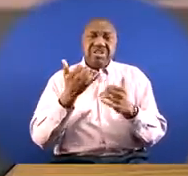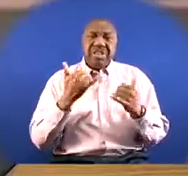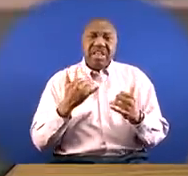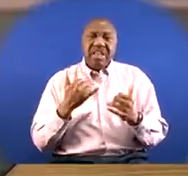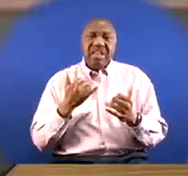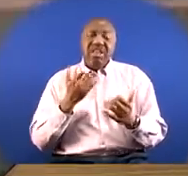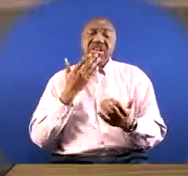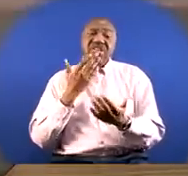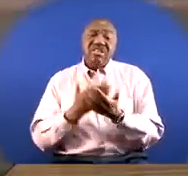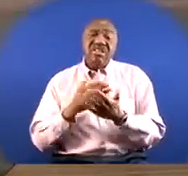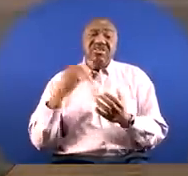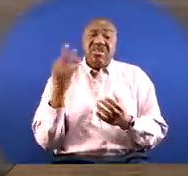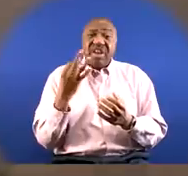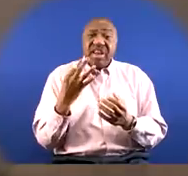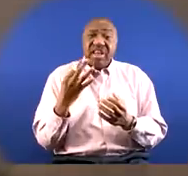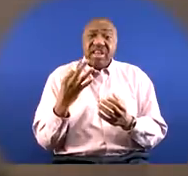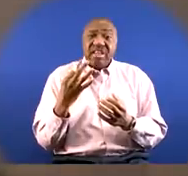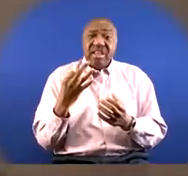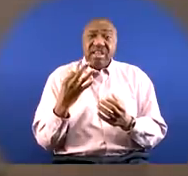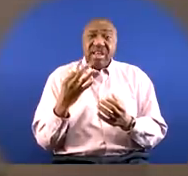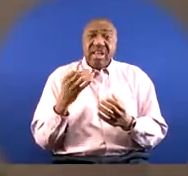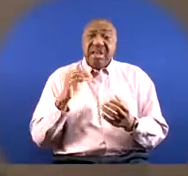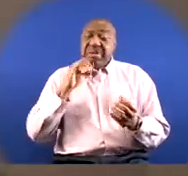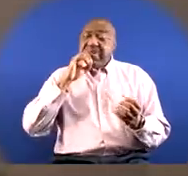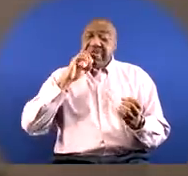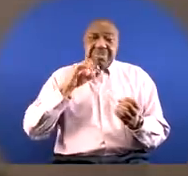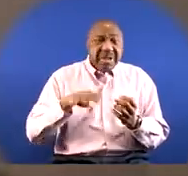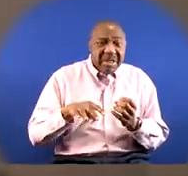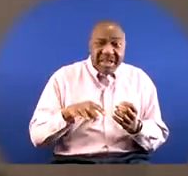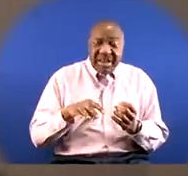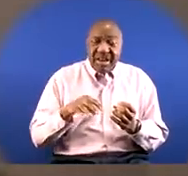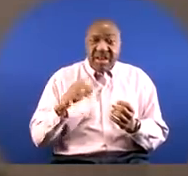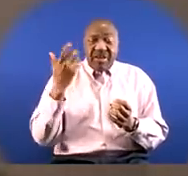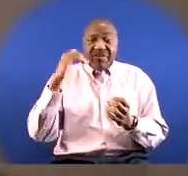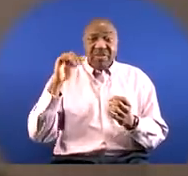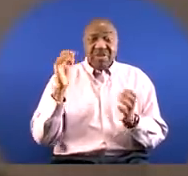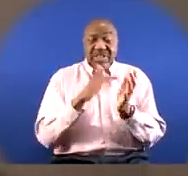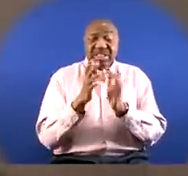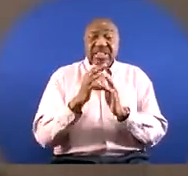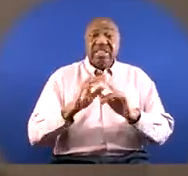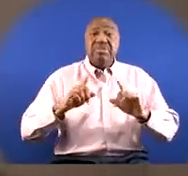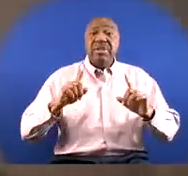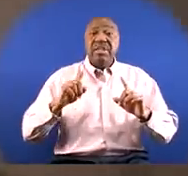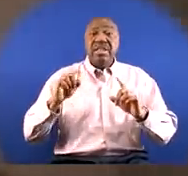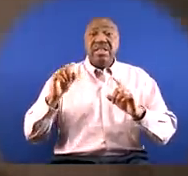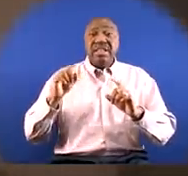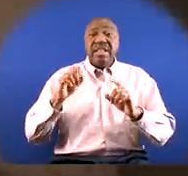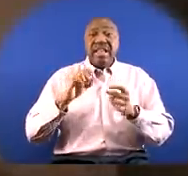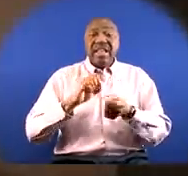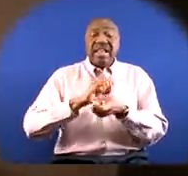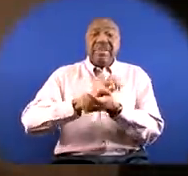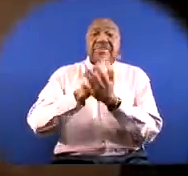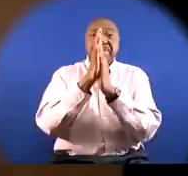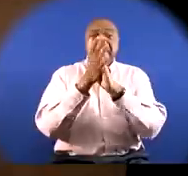horrific for our Savior, but all we're glad about the goodness that it gave to us.